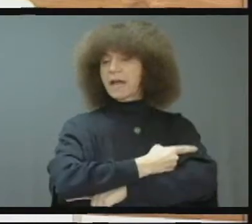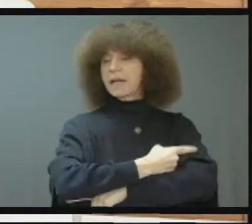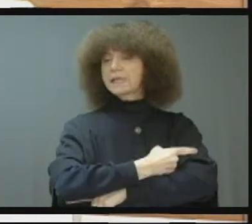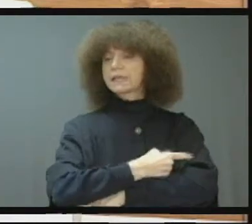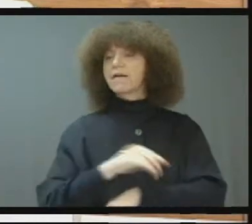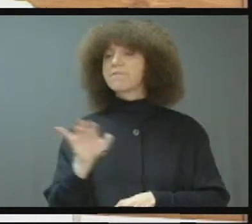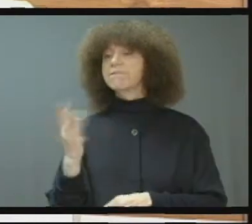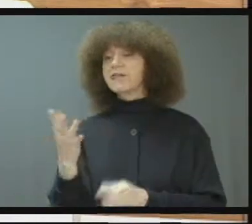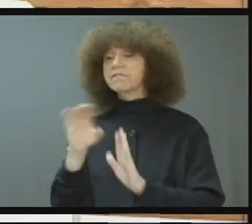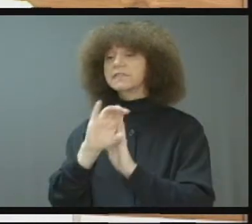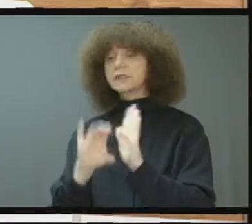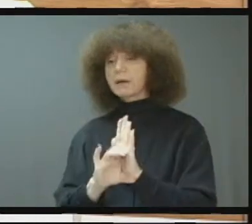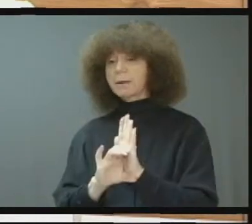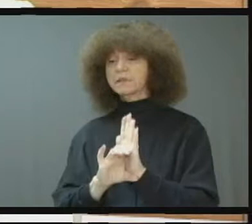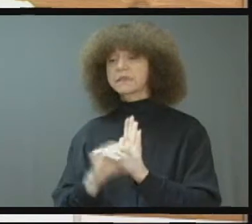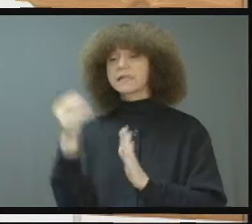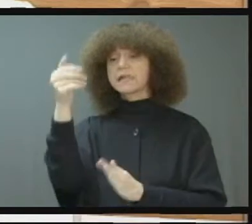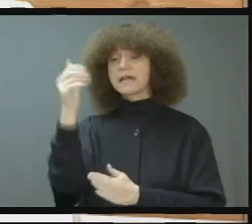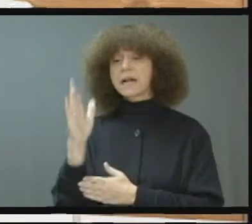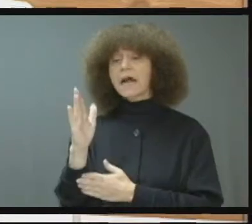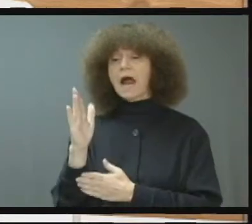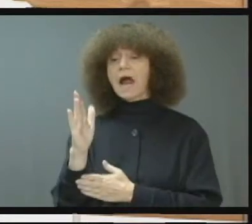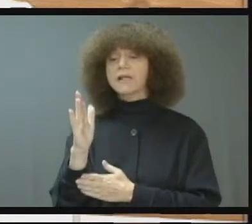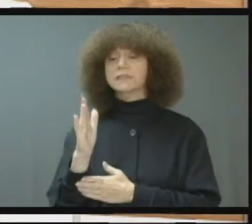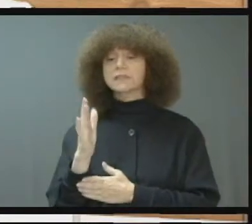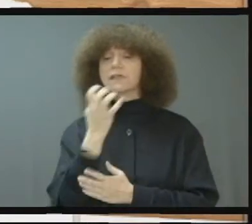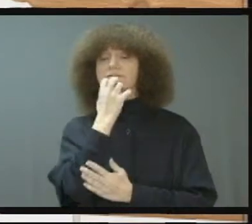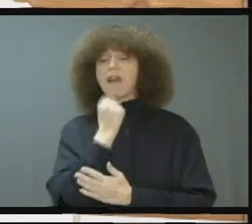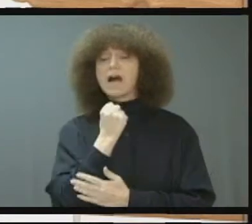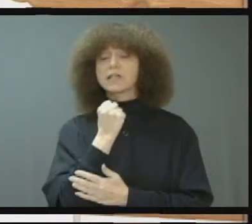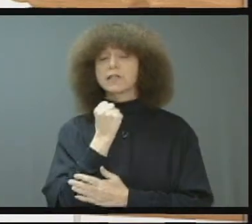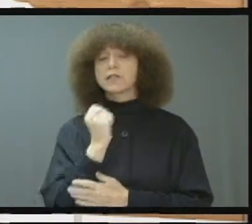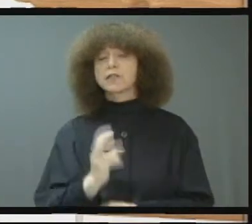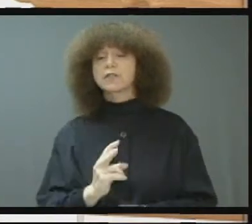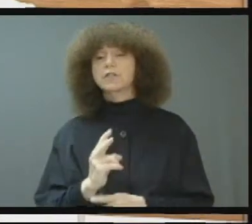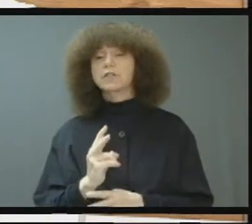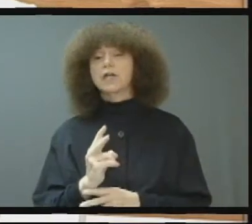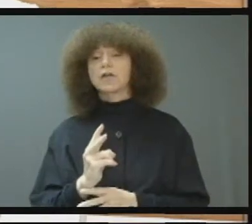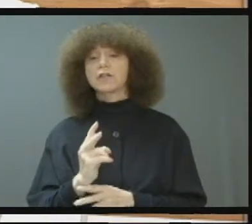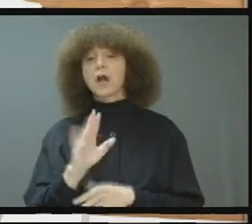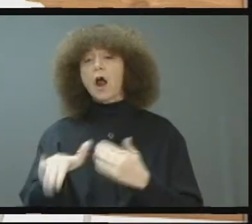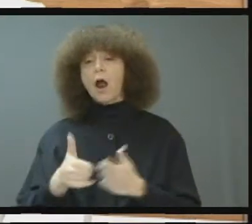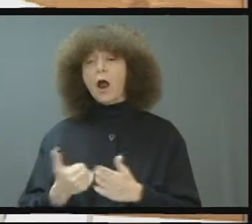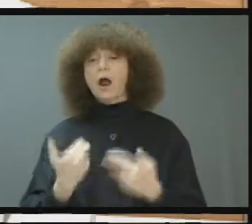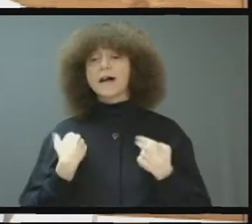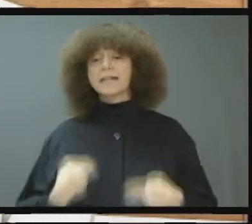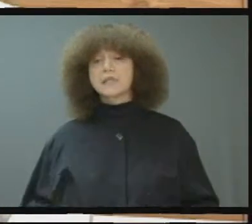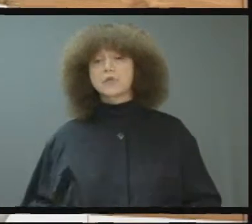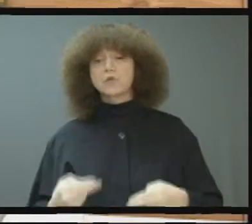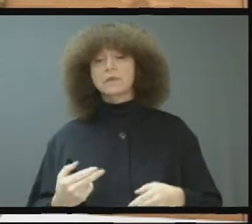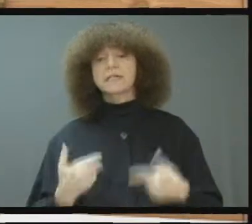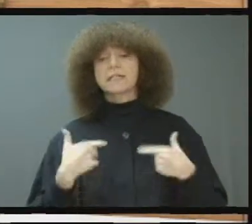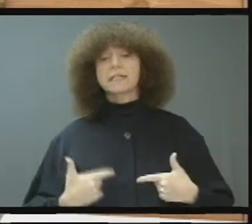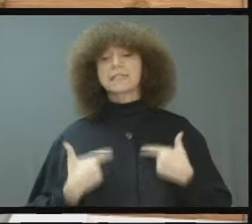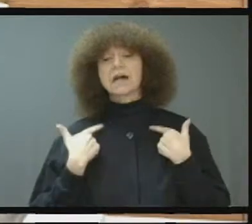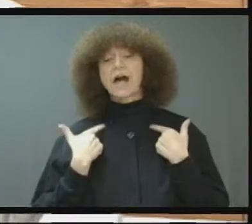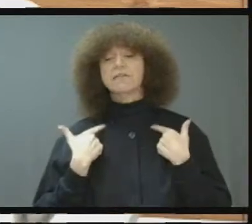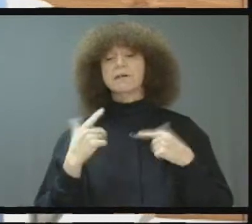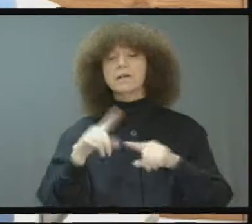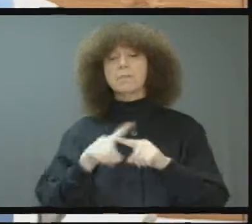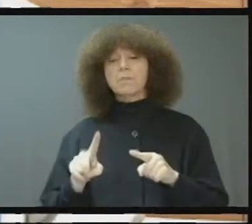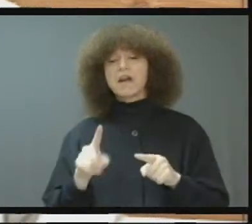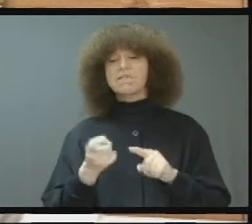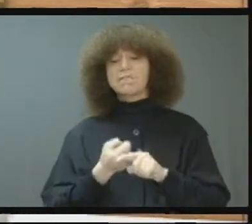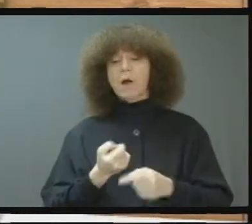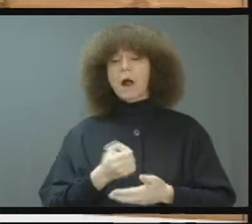Fifth commandment, God calls us to value all human life, but it's increasingly devalued in our society from